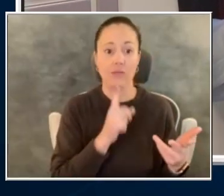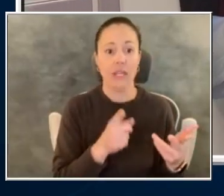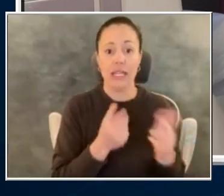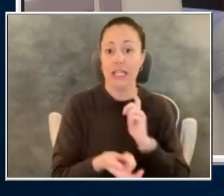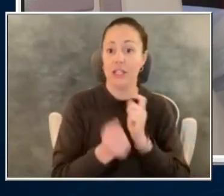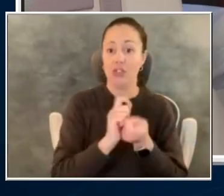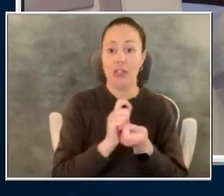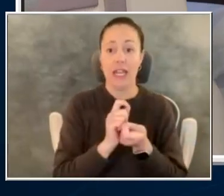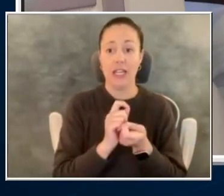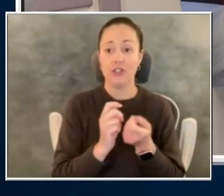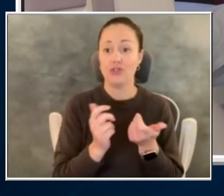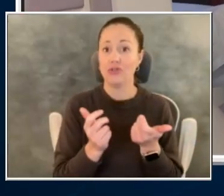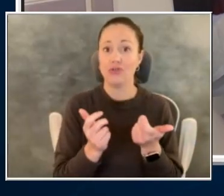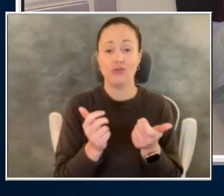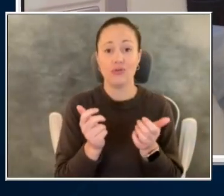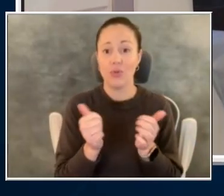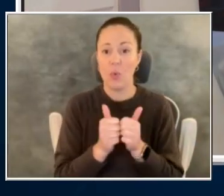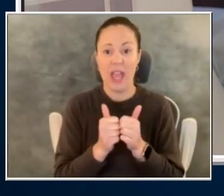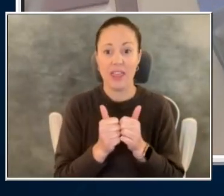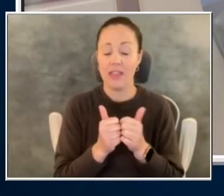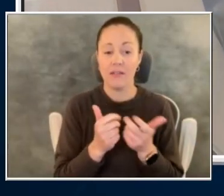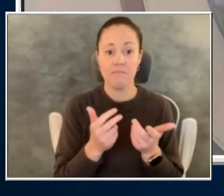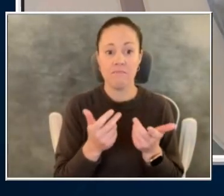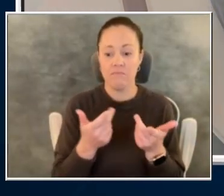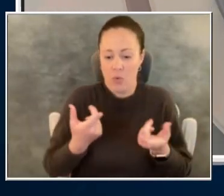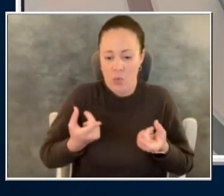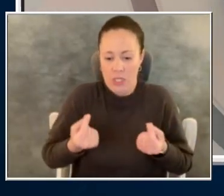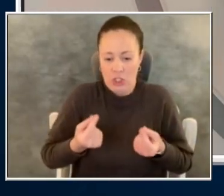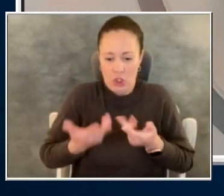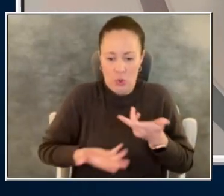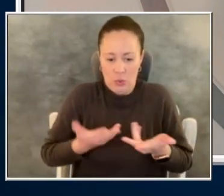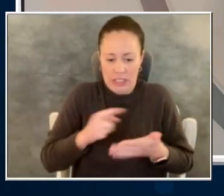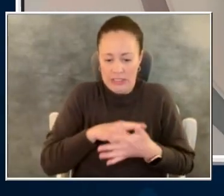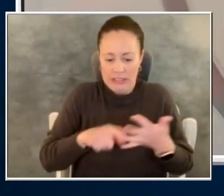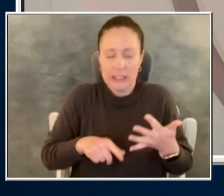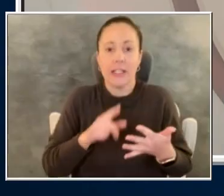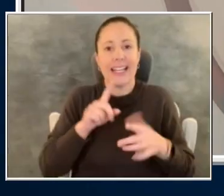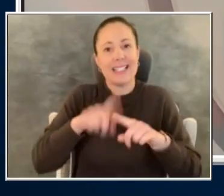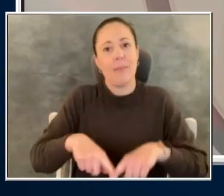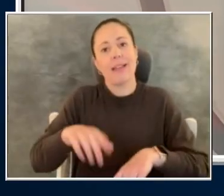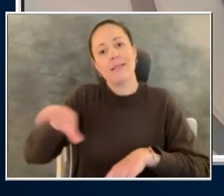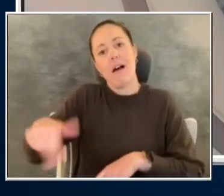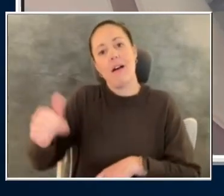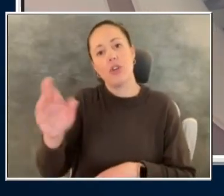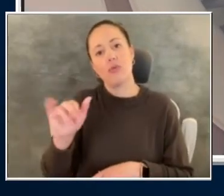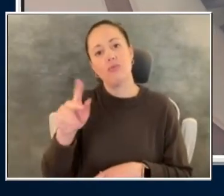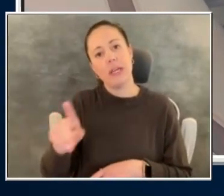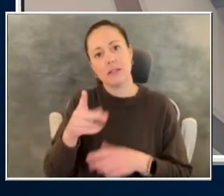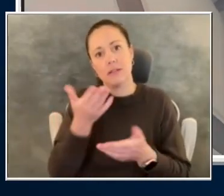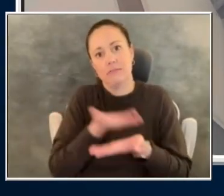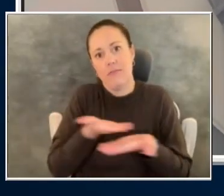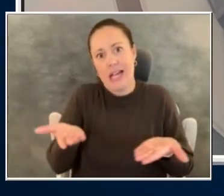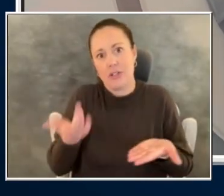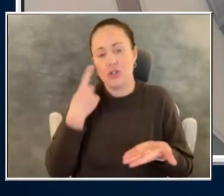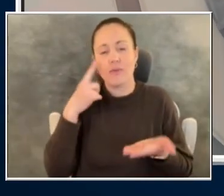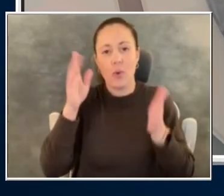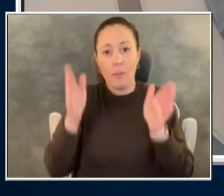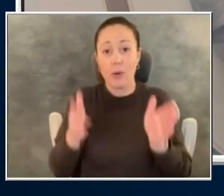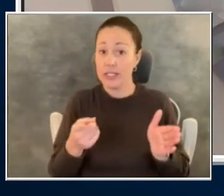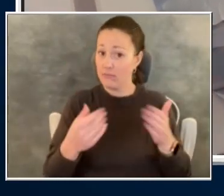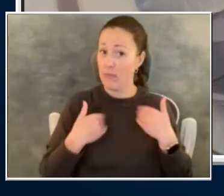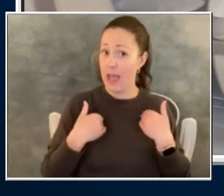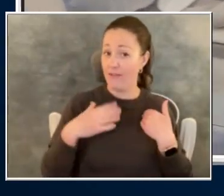I think, really comes along with what are the other risk factors that this person has. You know, are they diabetic? Do they have high